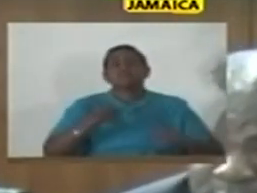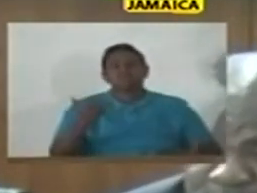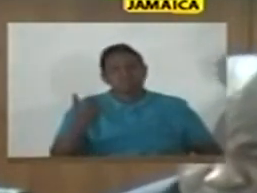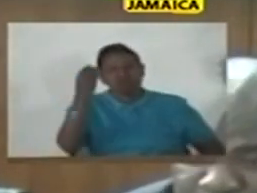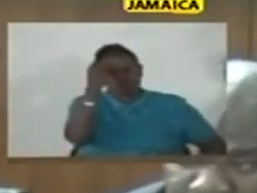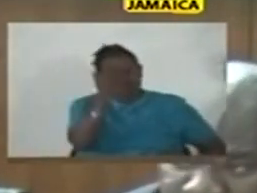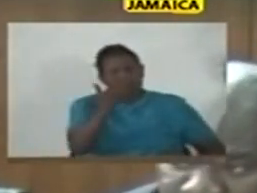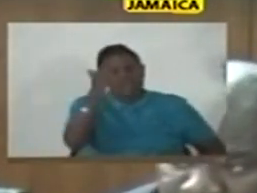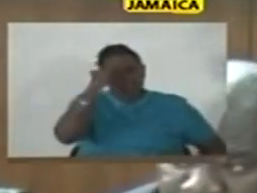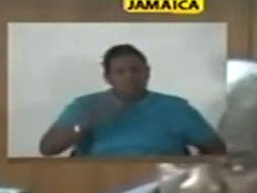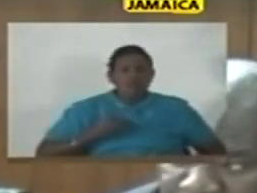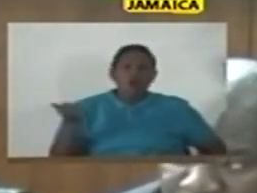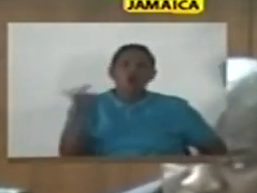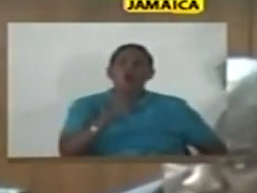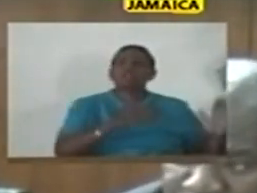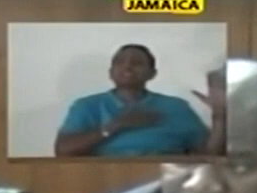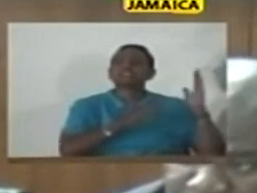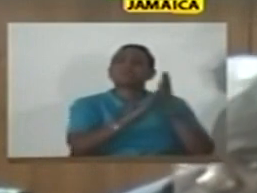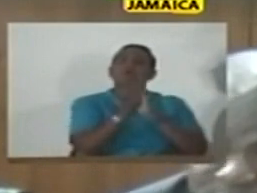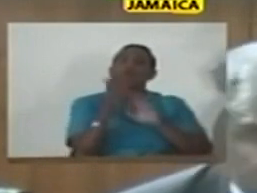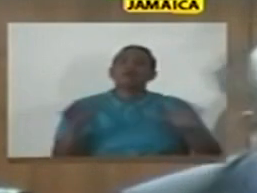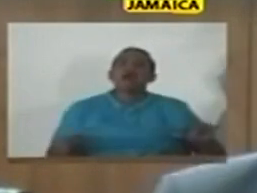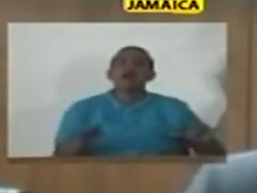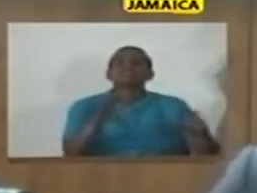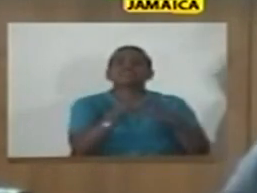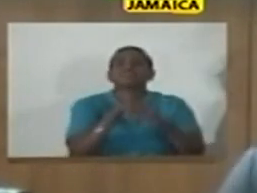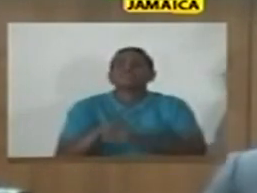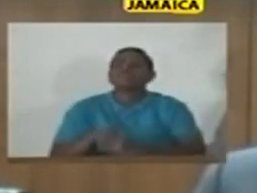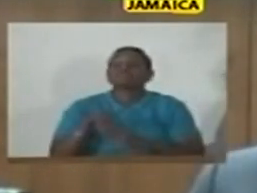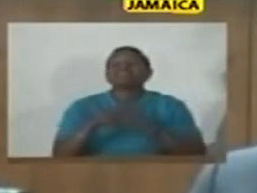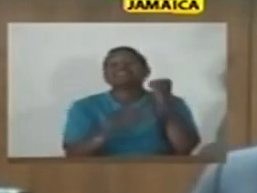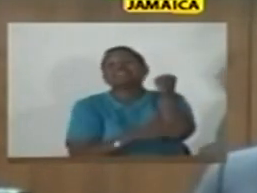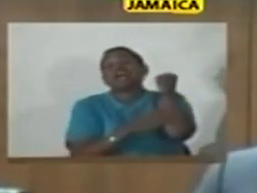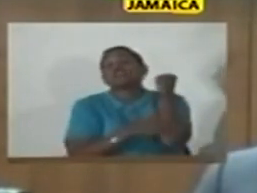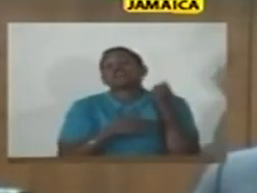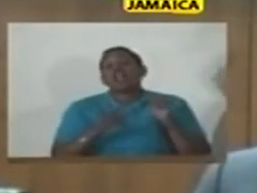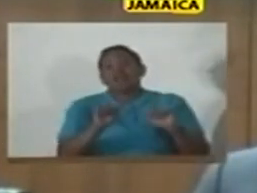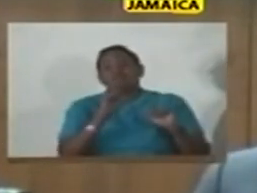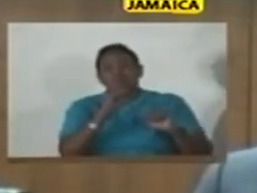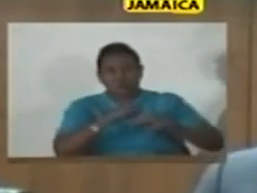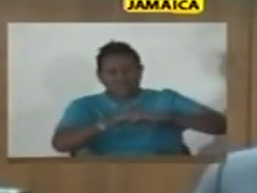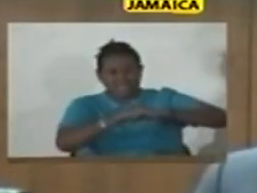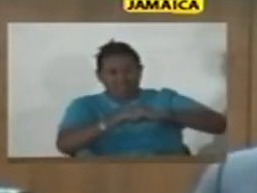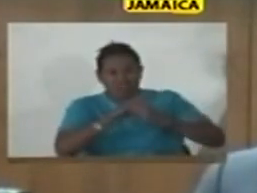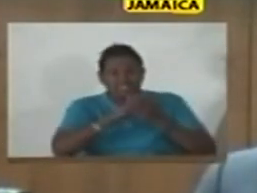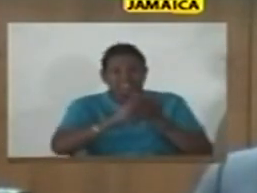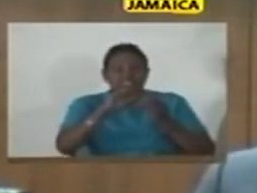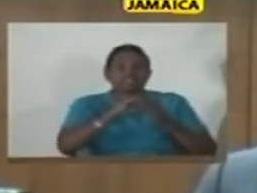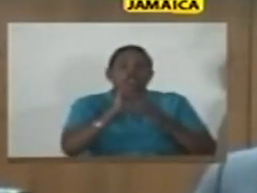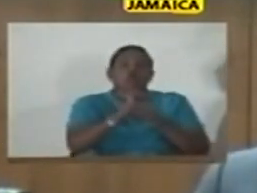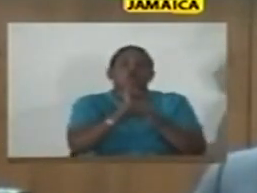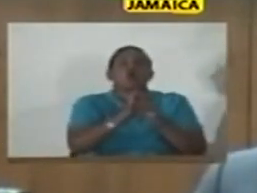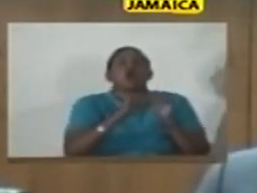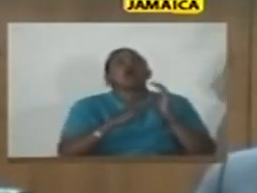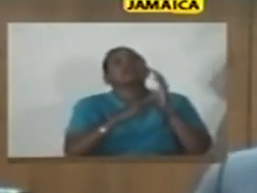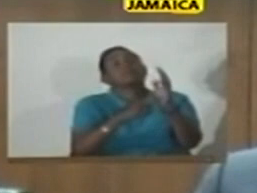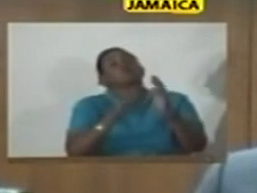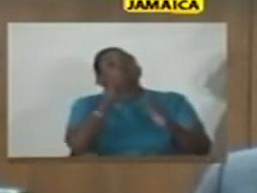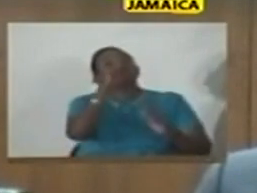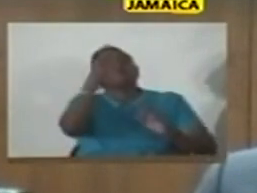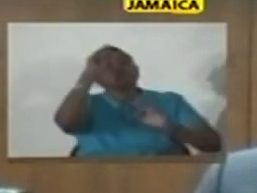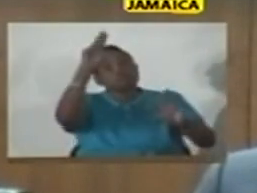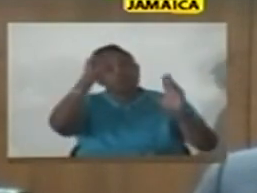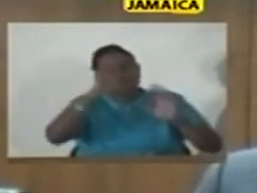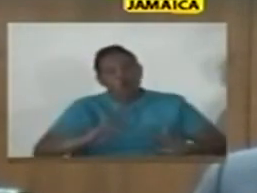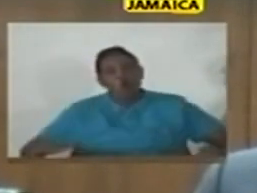invite every citizen to become active partners in this national effort to safeguard dignity in work and demonstrate true respect for